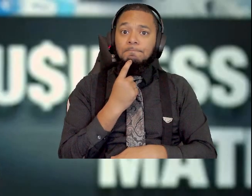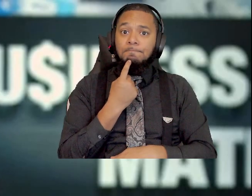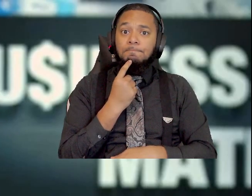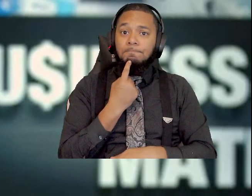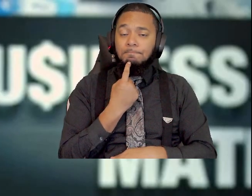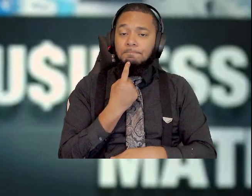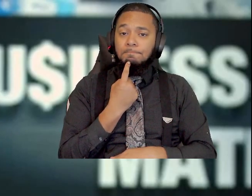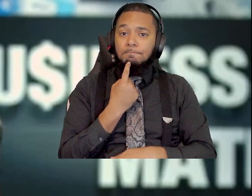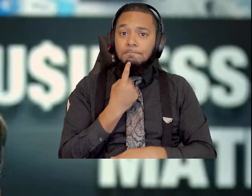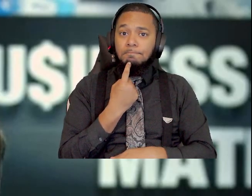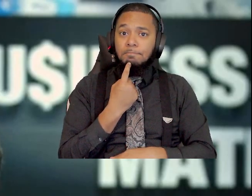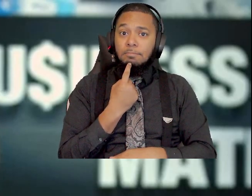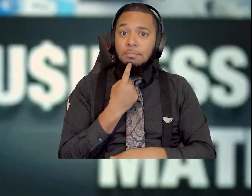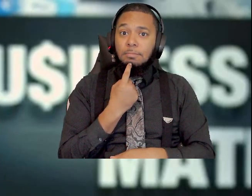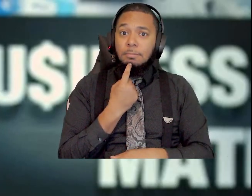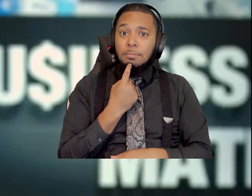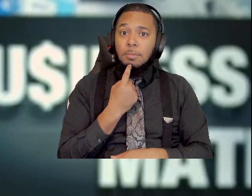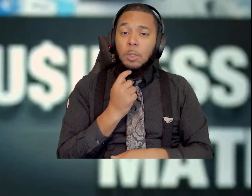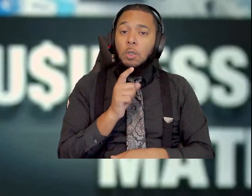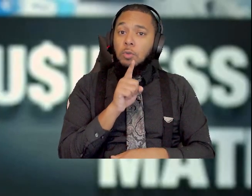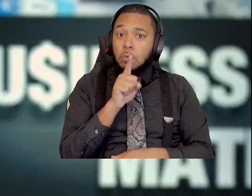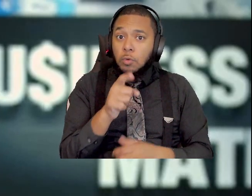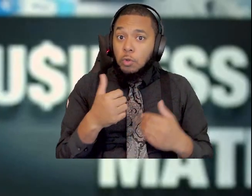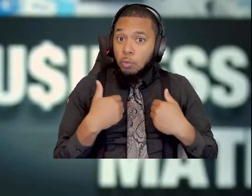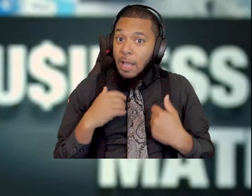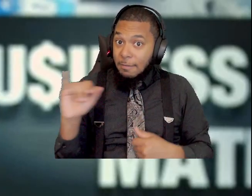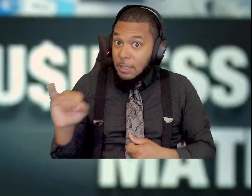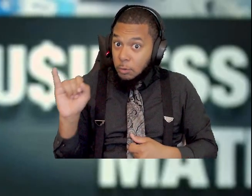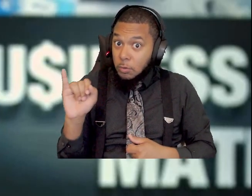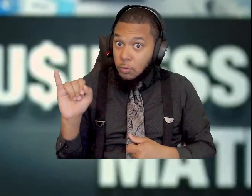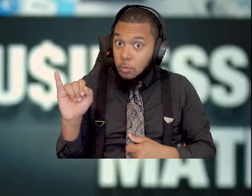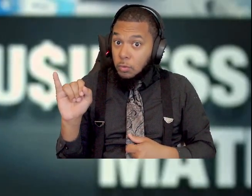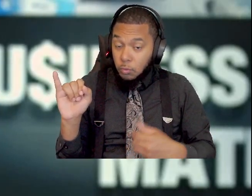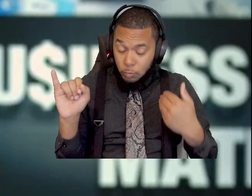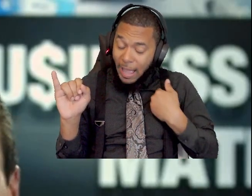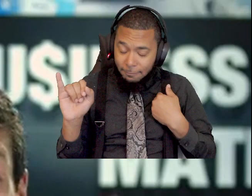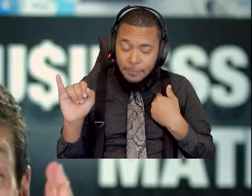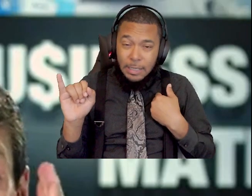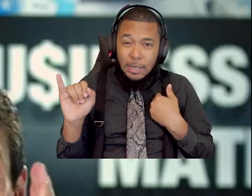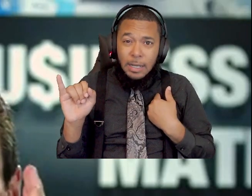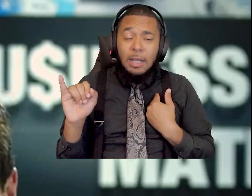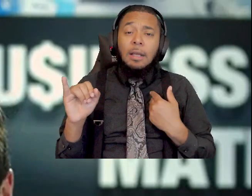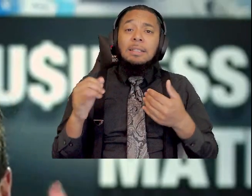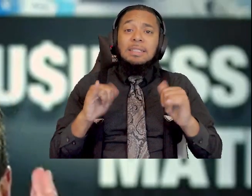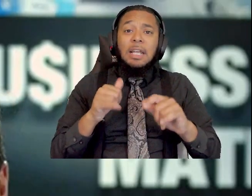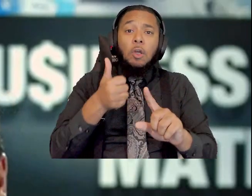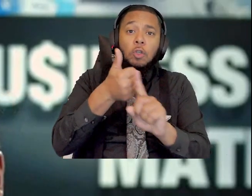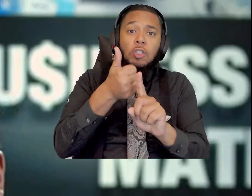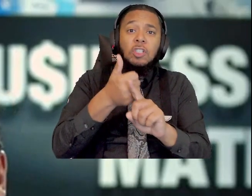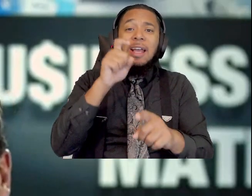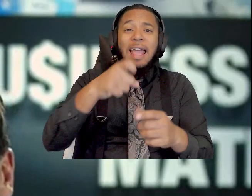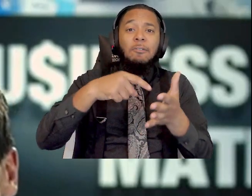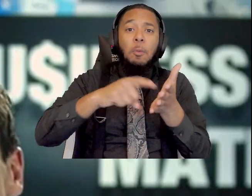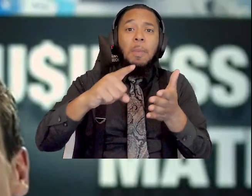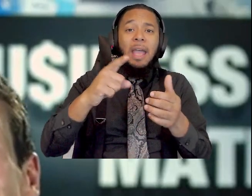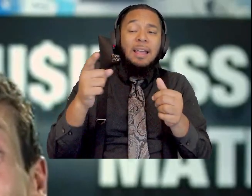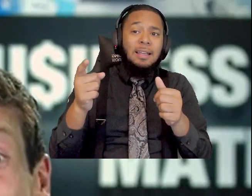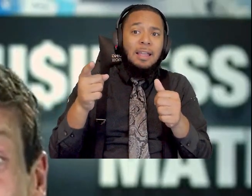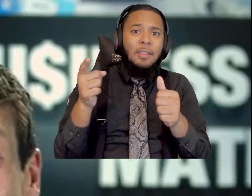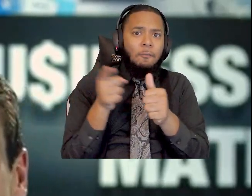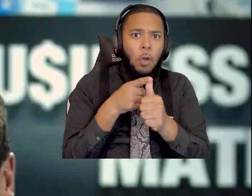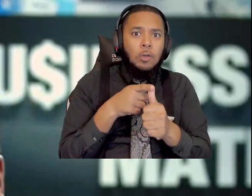yeah even if you have health insurance you will be paying the first six thousand dollars